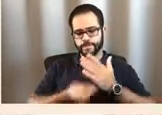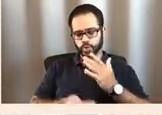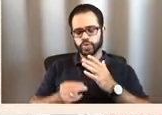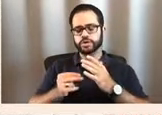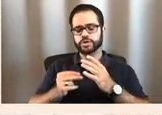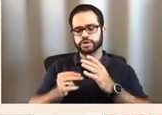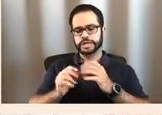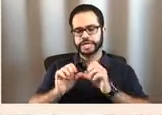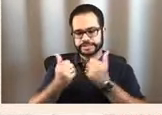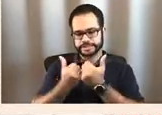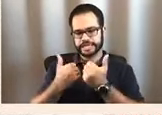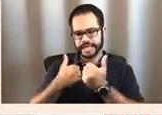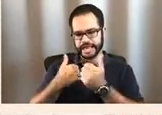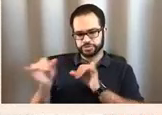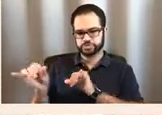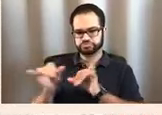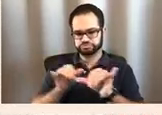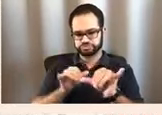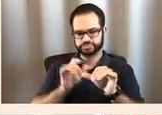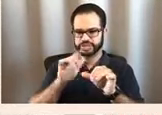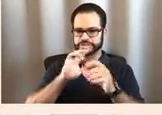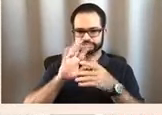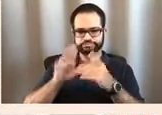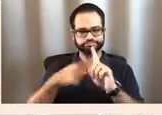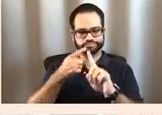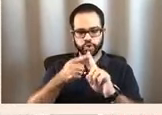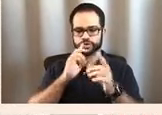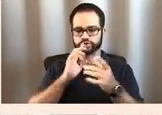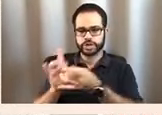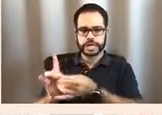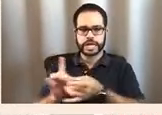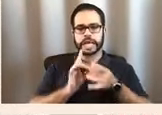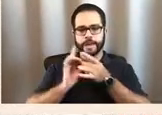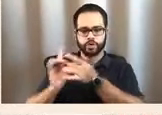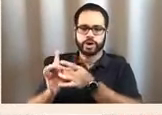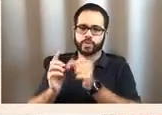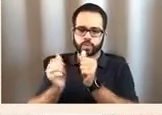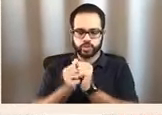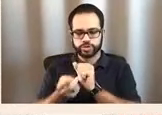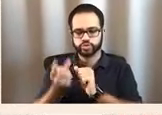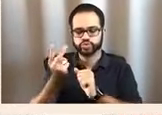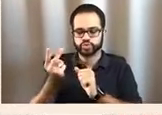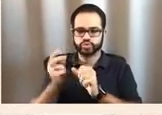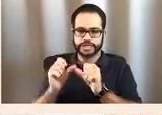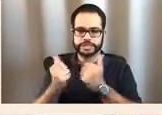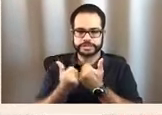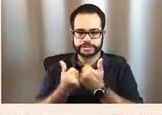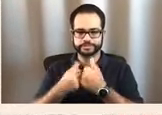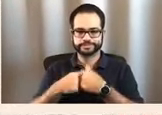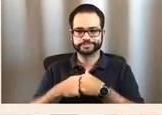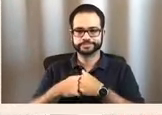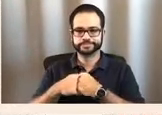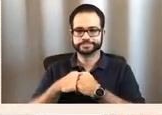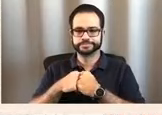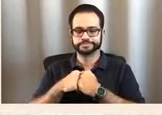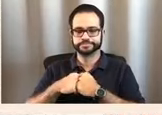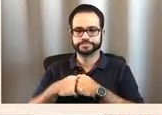it's all about that collaborative effort between our two agencies. So Kirsten.